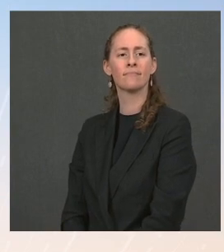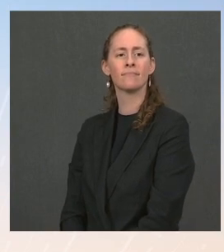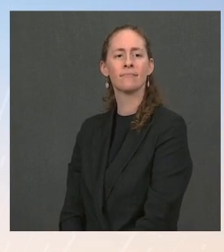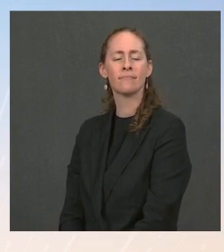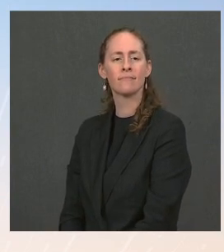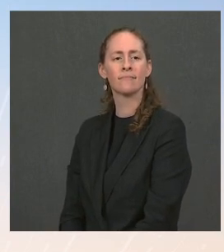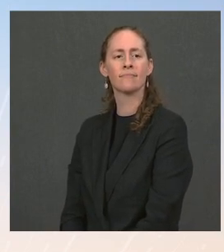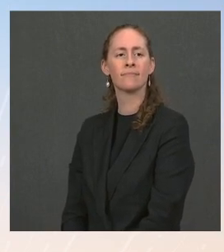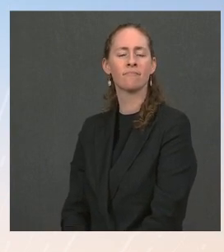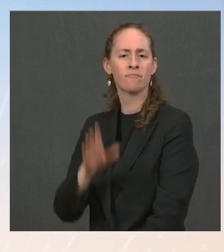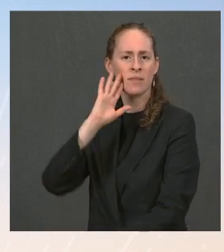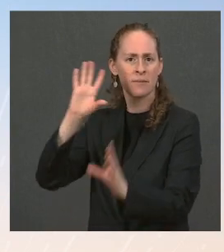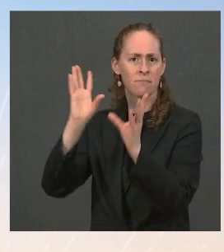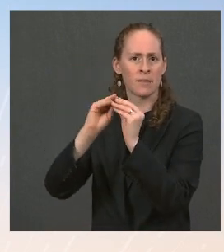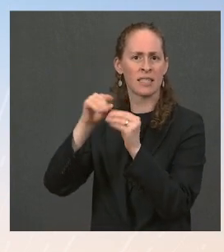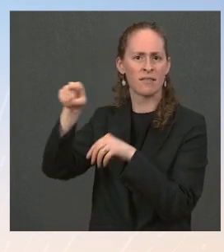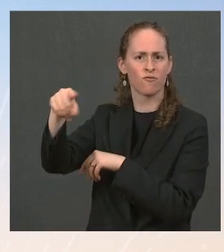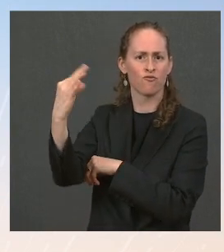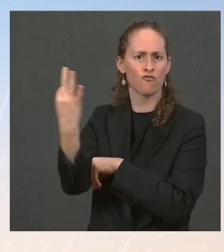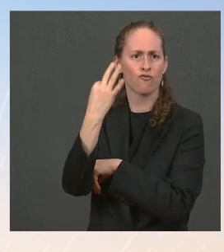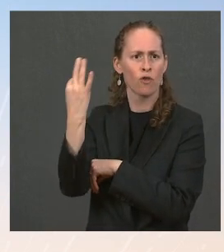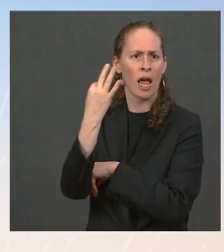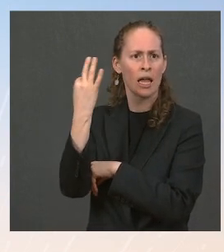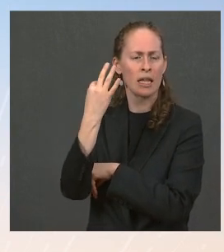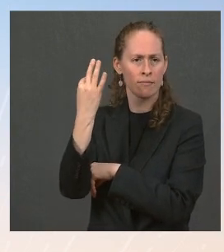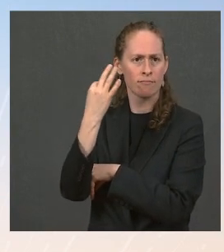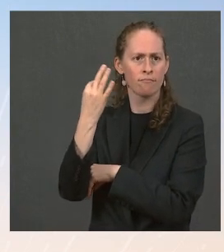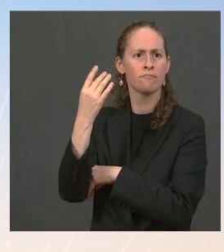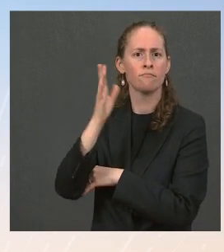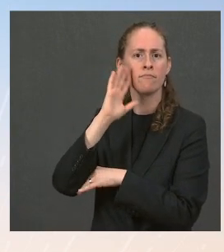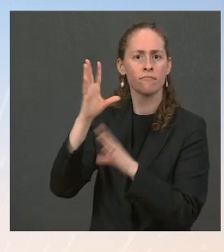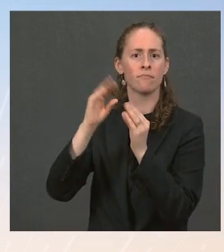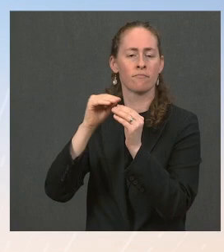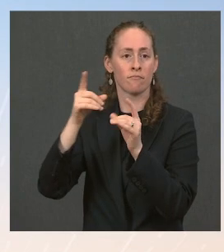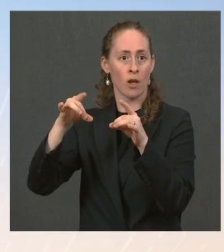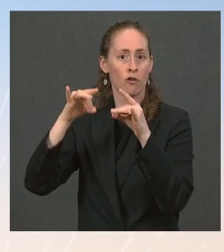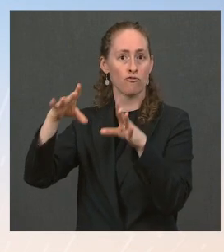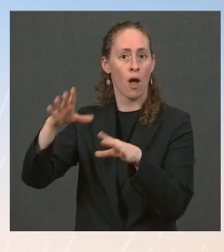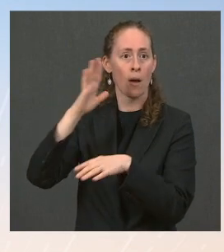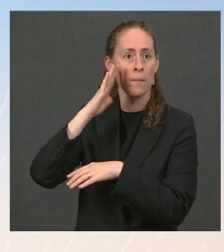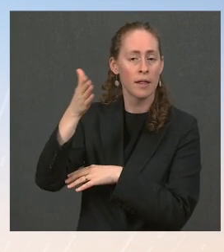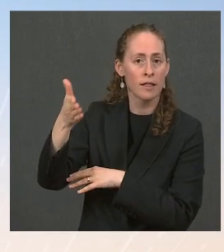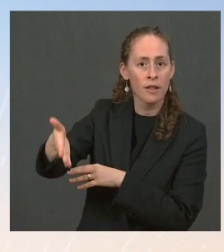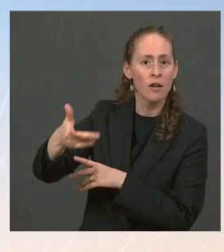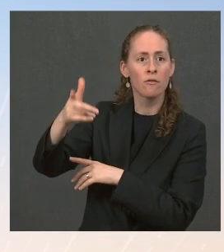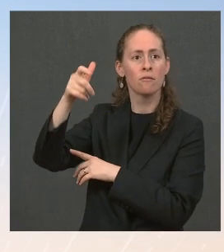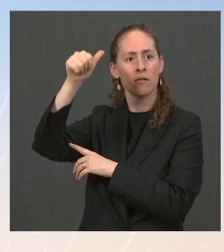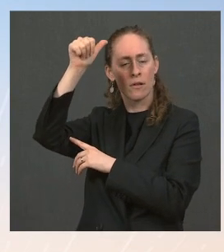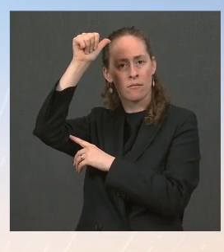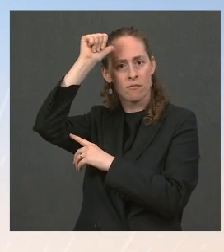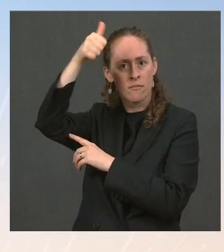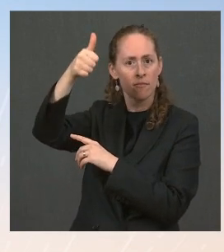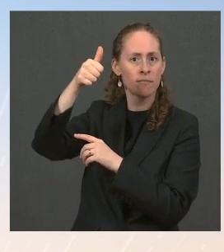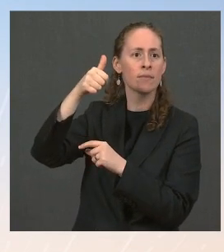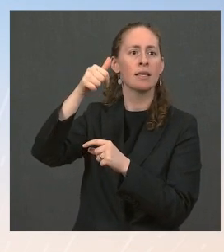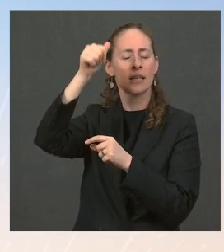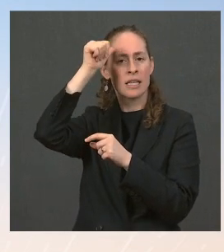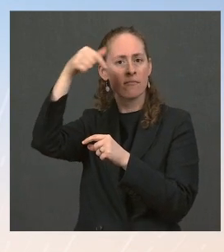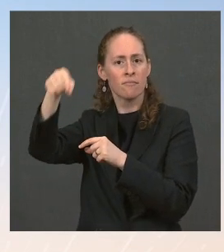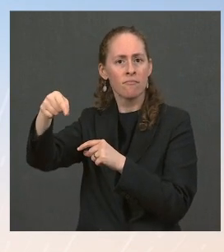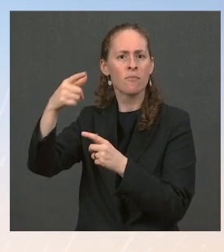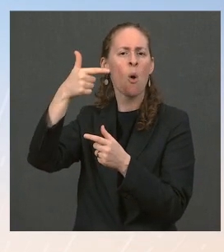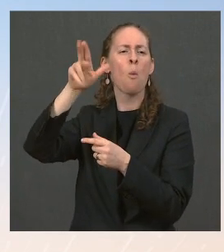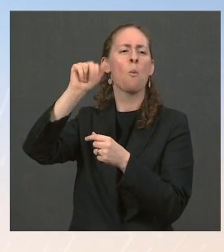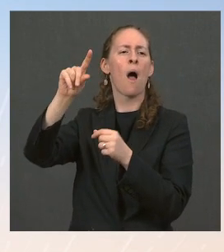Friday. So you'll have the Australians there, but then you'll also have India and Japan. Would you envision for them a